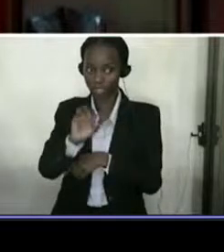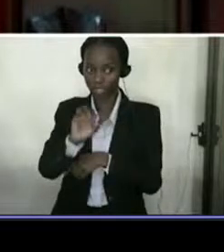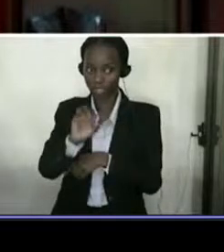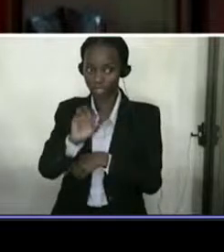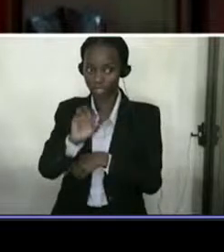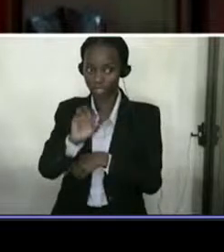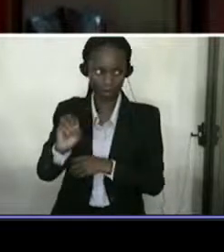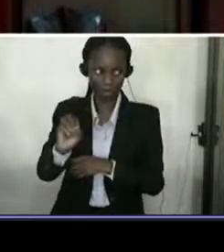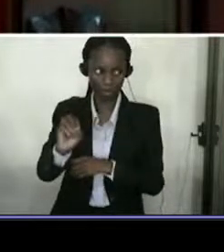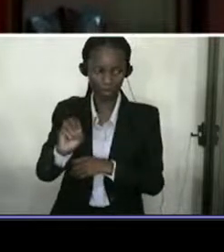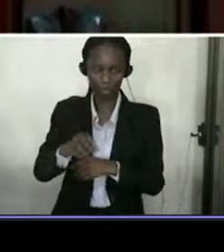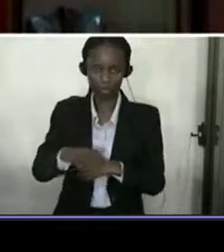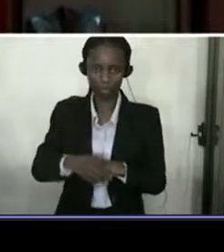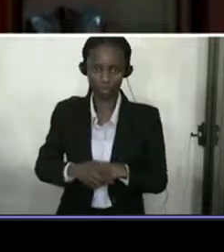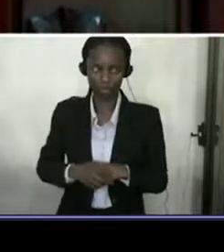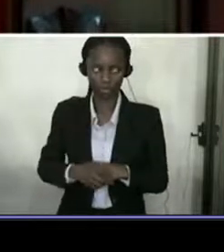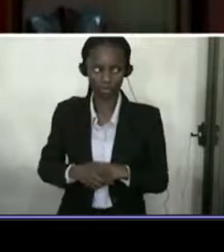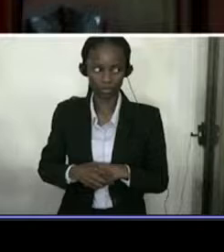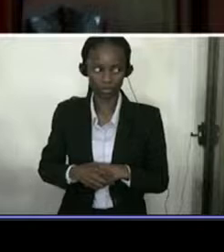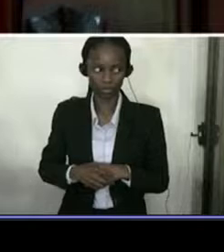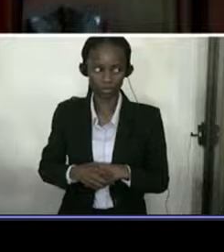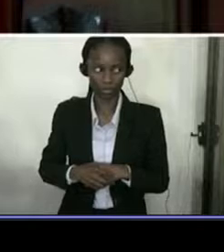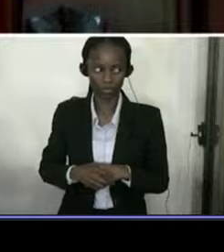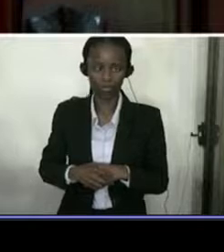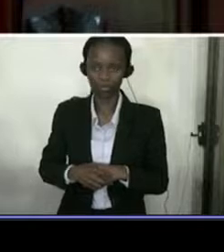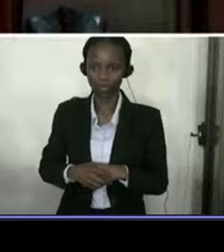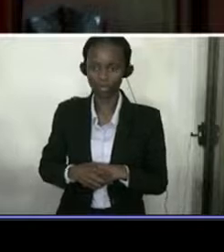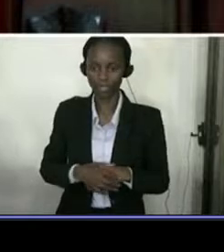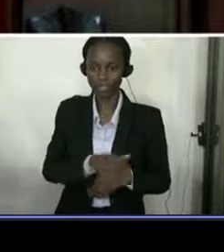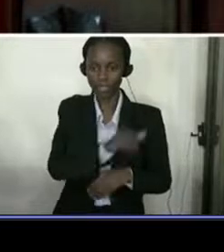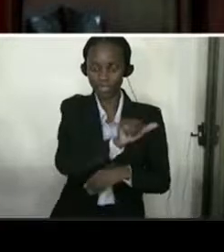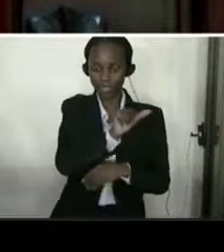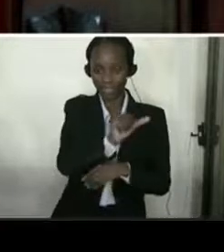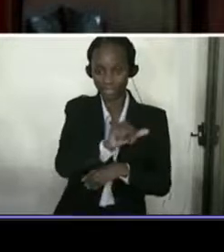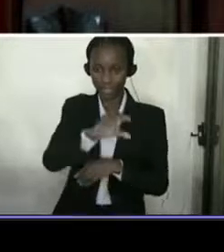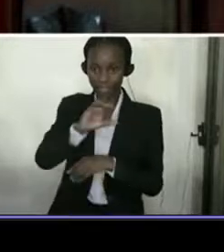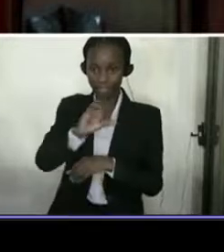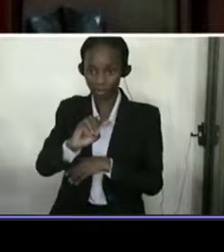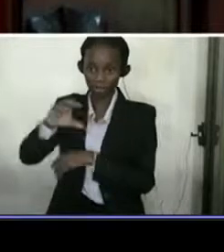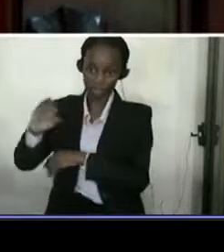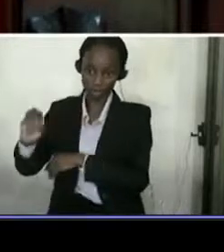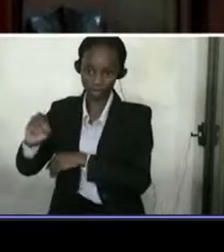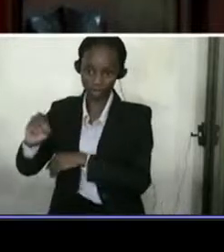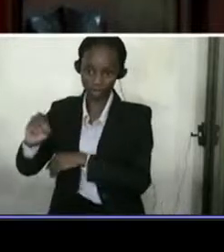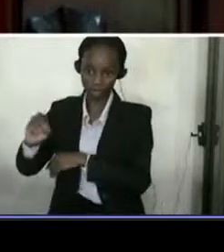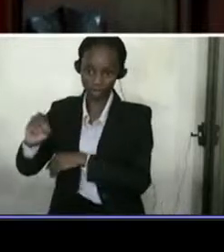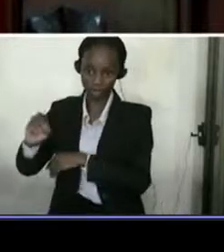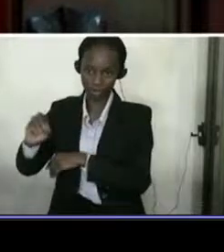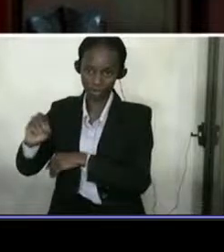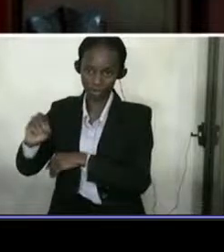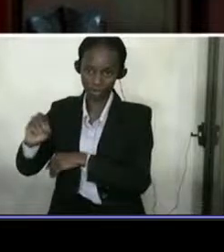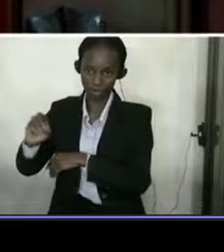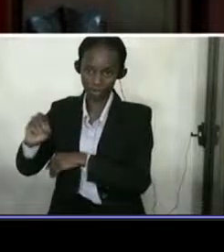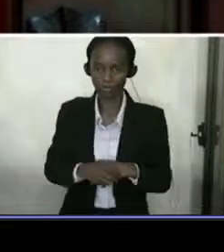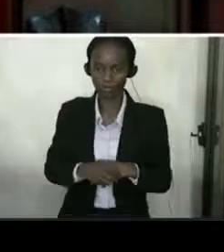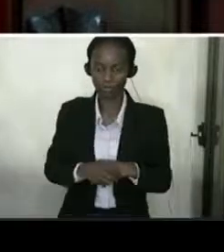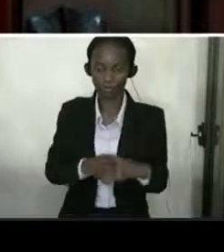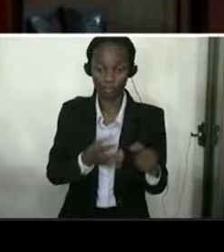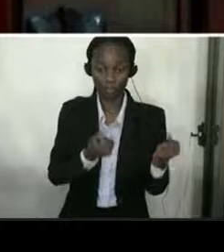therefore formally declare the results of the vote as follows. Vote in favor 66,